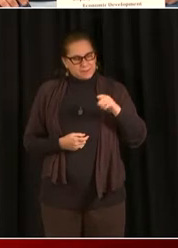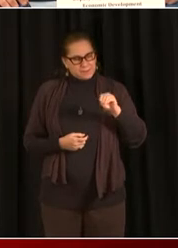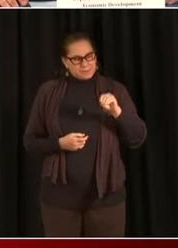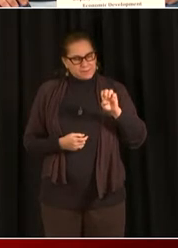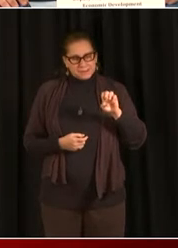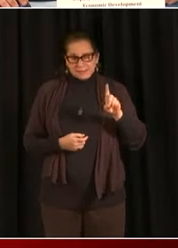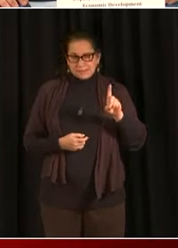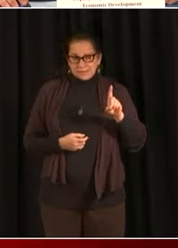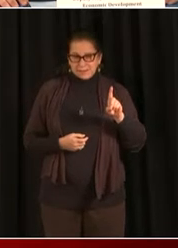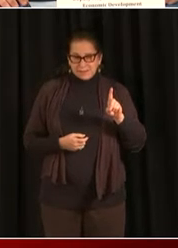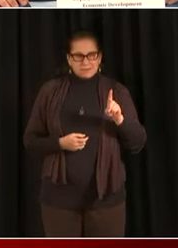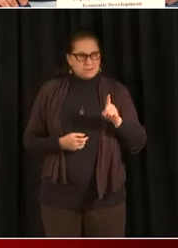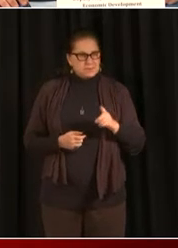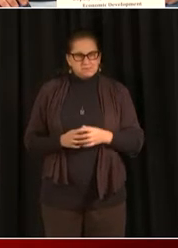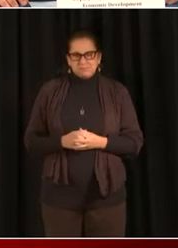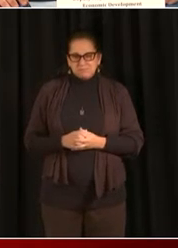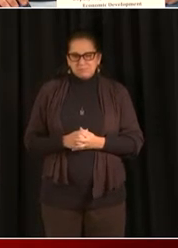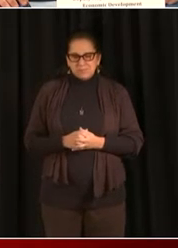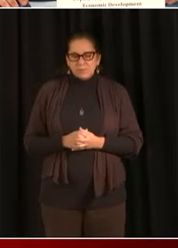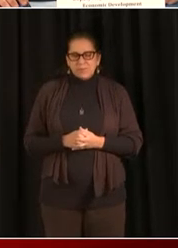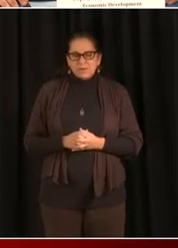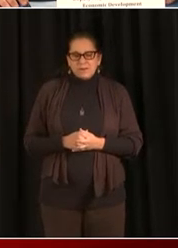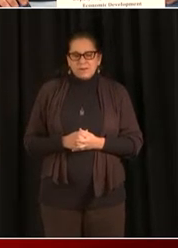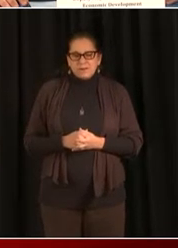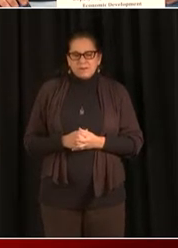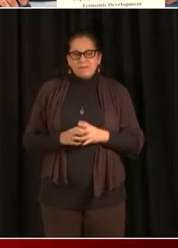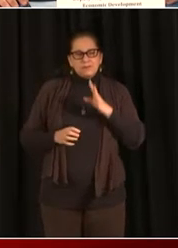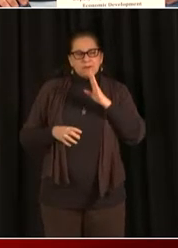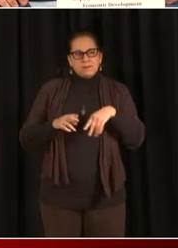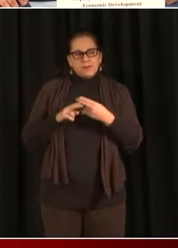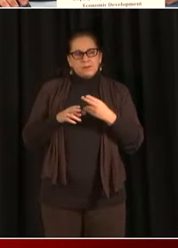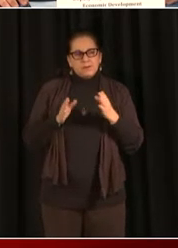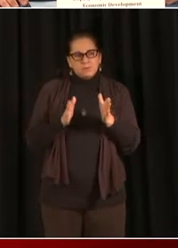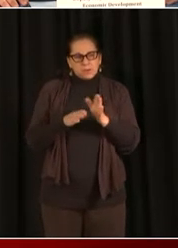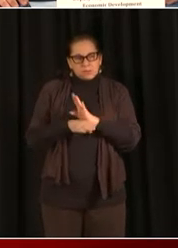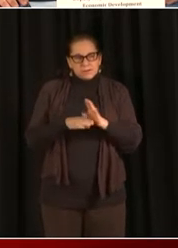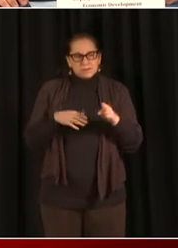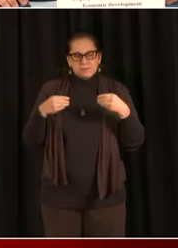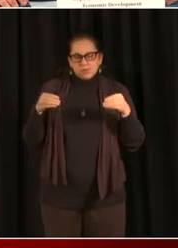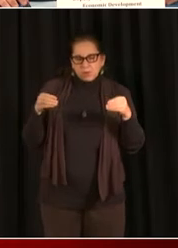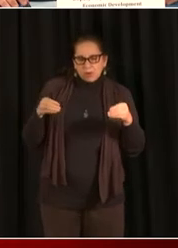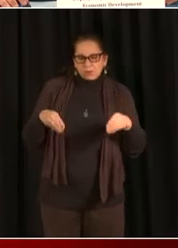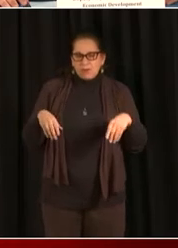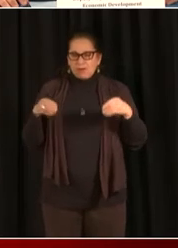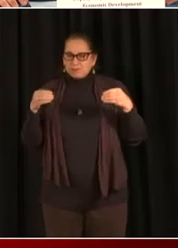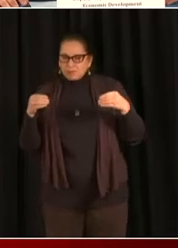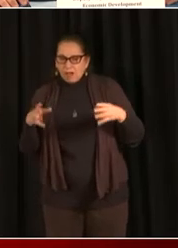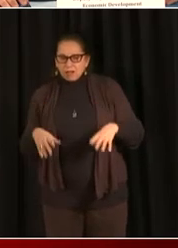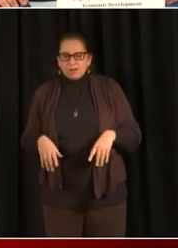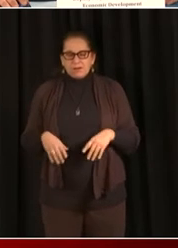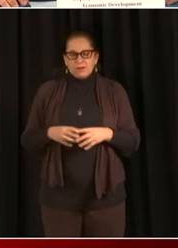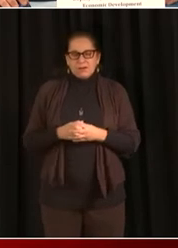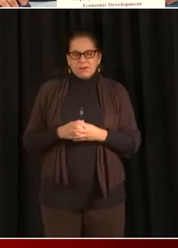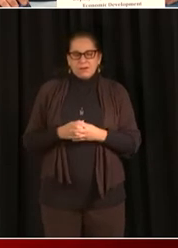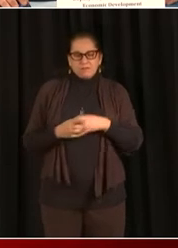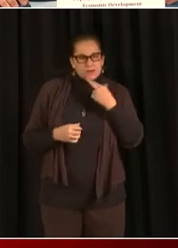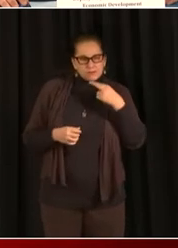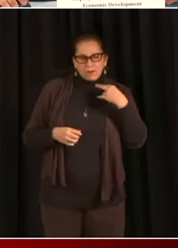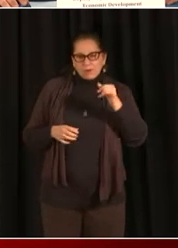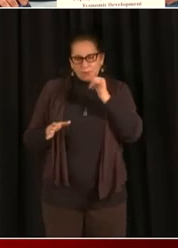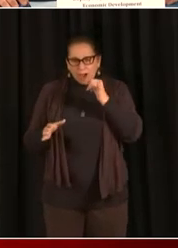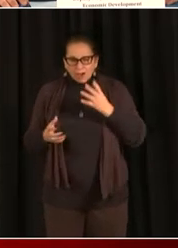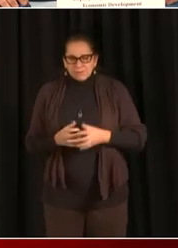about retail. As you know, last month, Mayor Bowser announced the Bridge Fund, a $100 million initiative to support